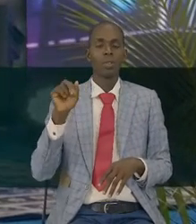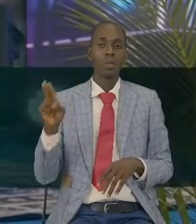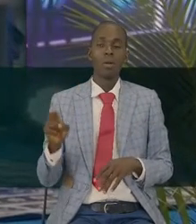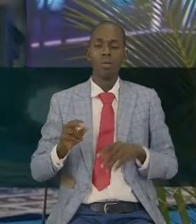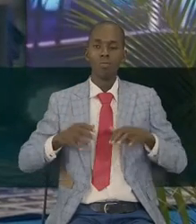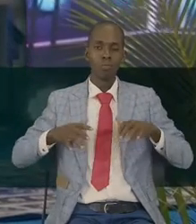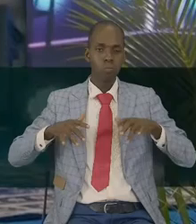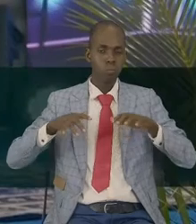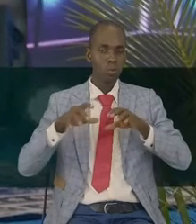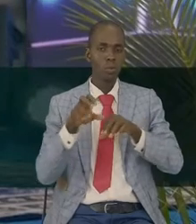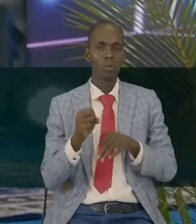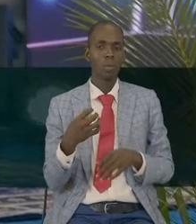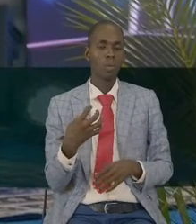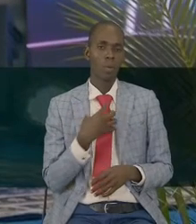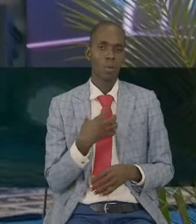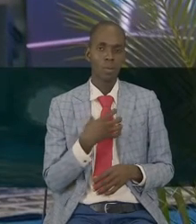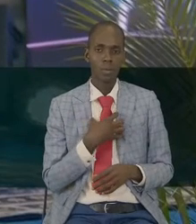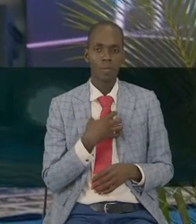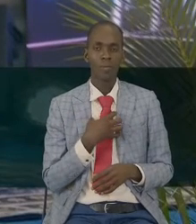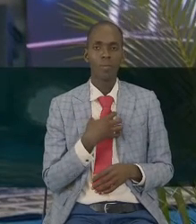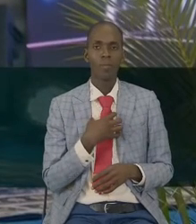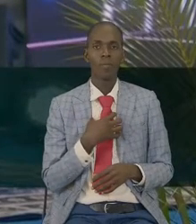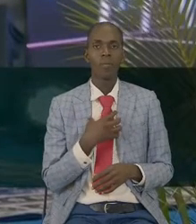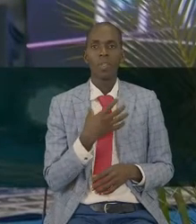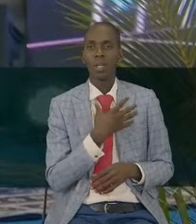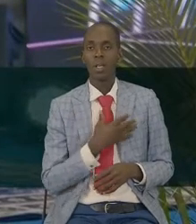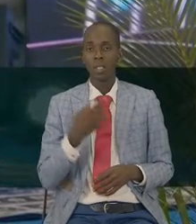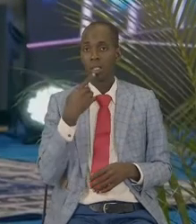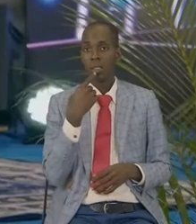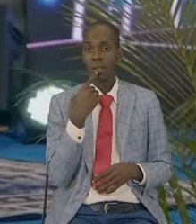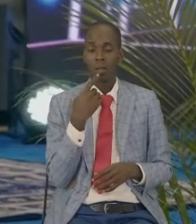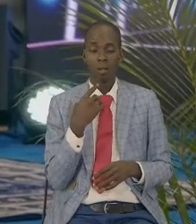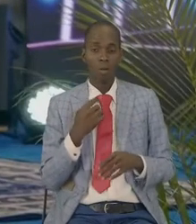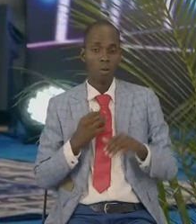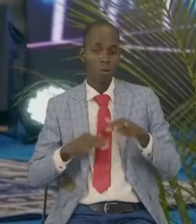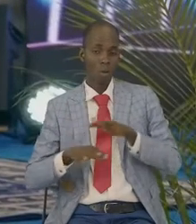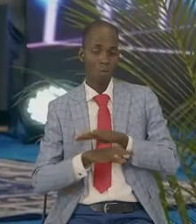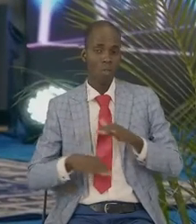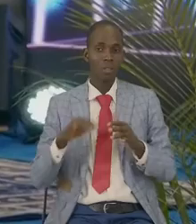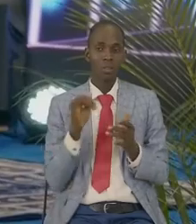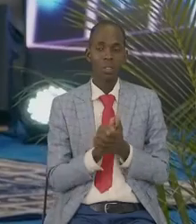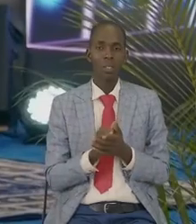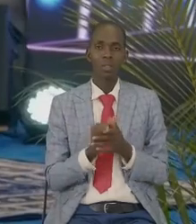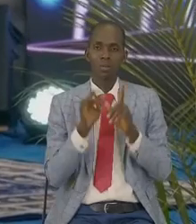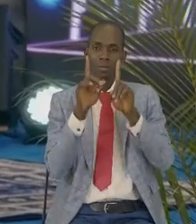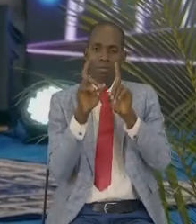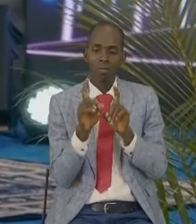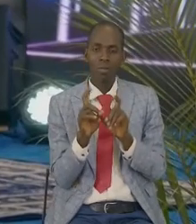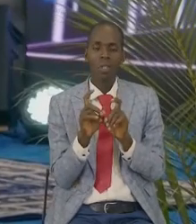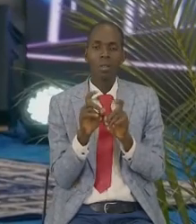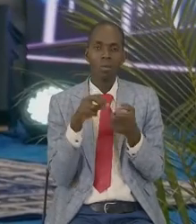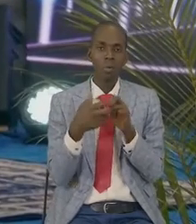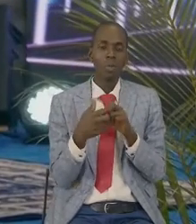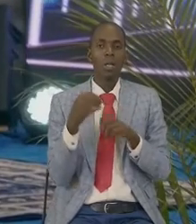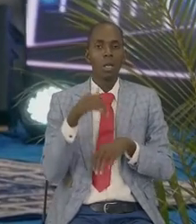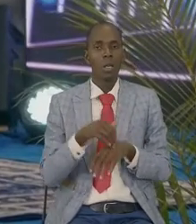Multitudes murmuring, and it says, under their trial at Mara.